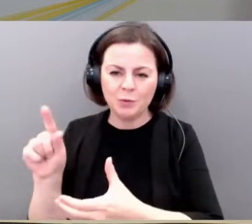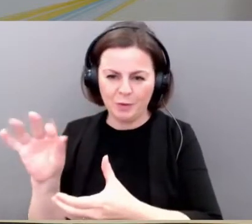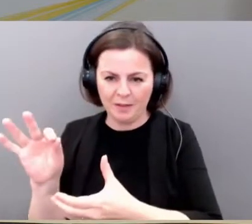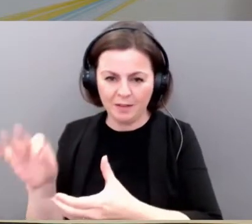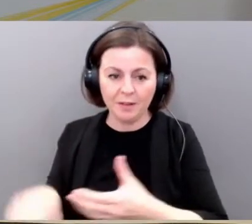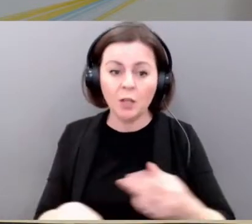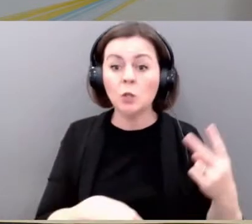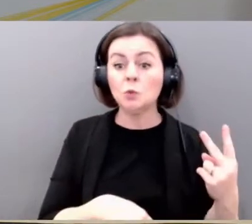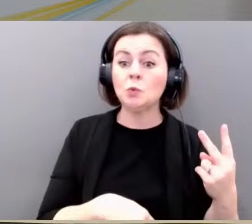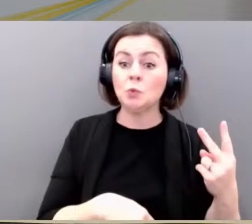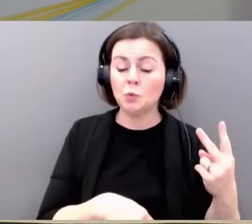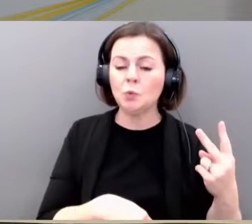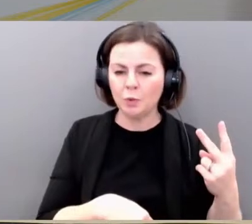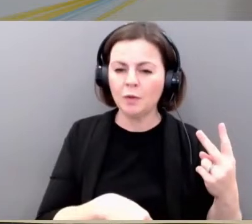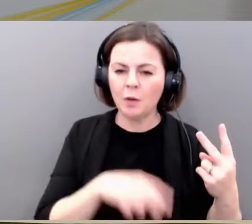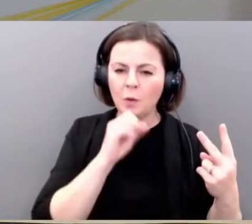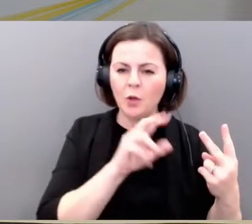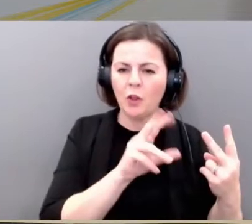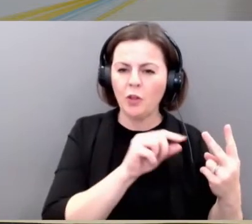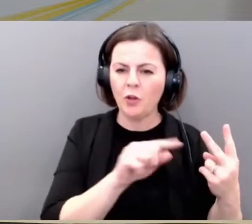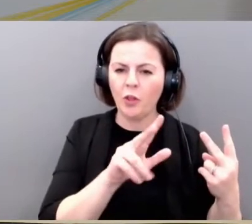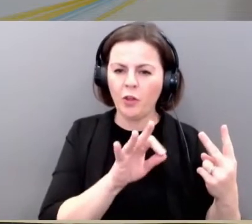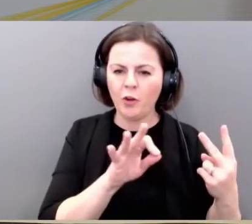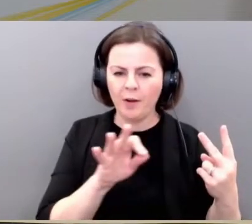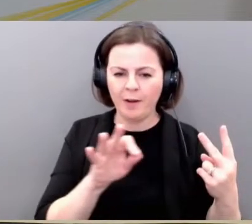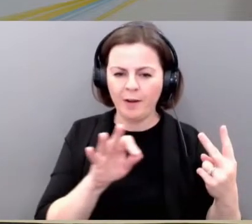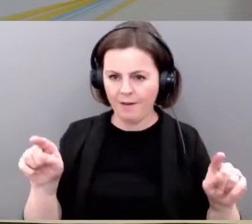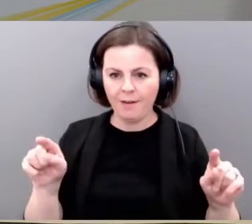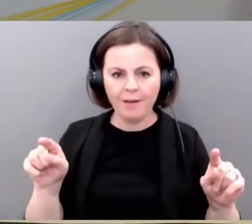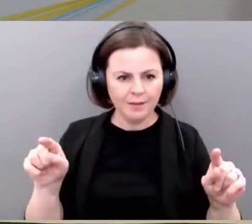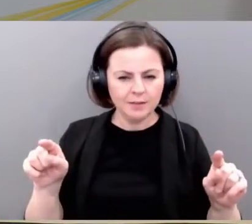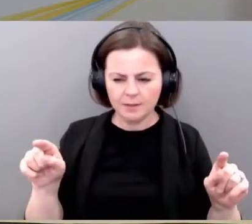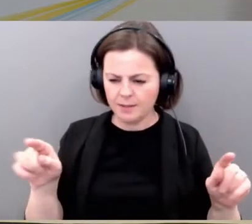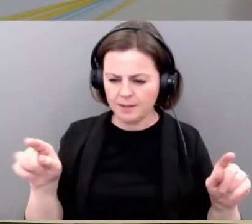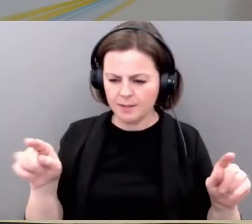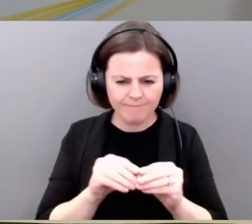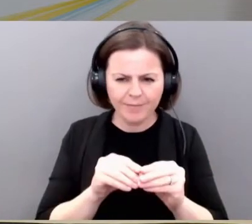yet identified a source or index case for this outbreak.